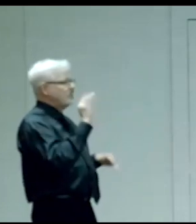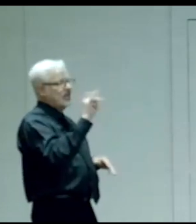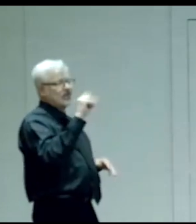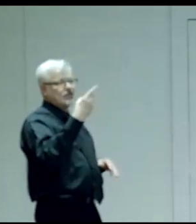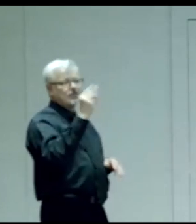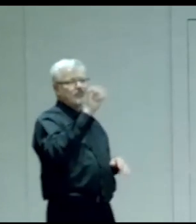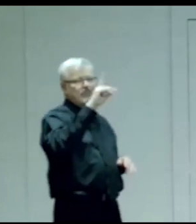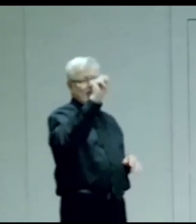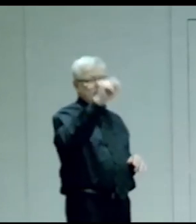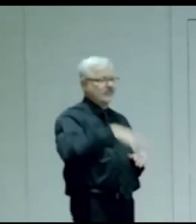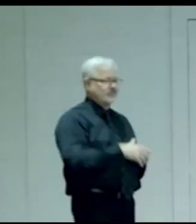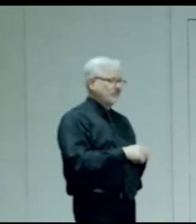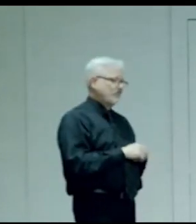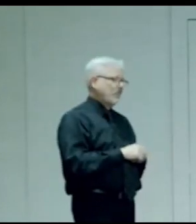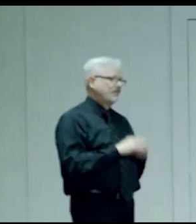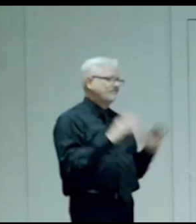Schmidt.